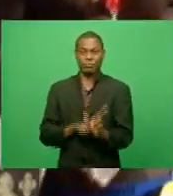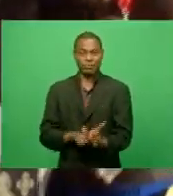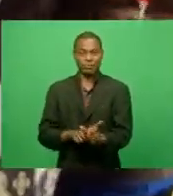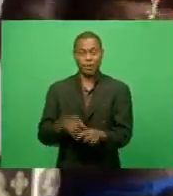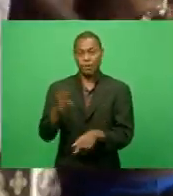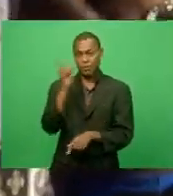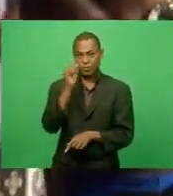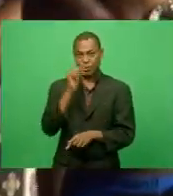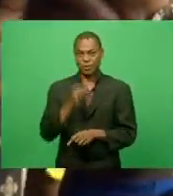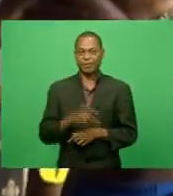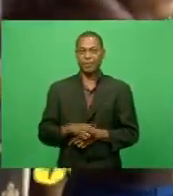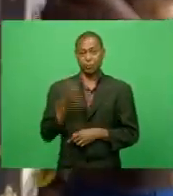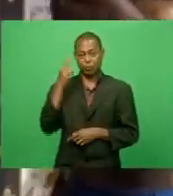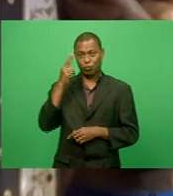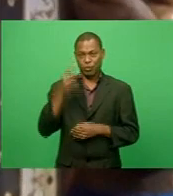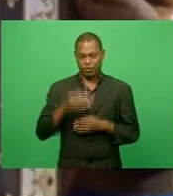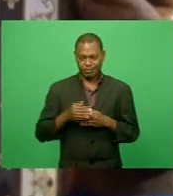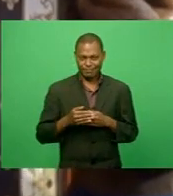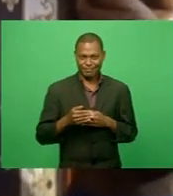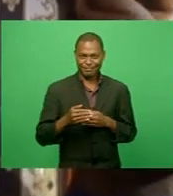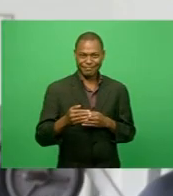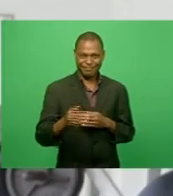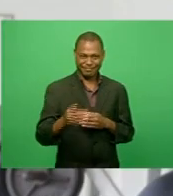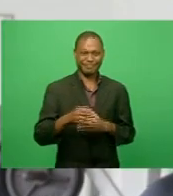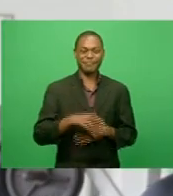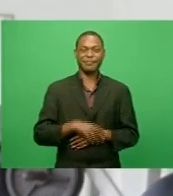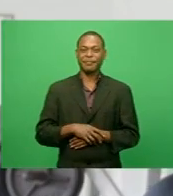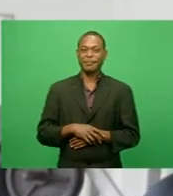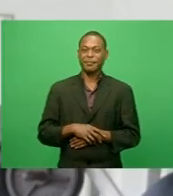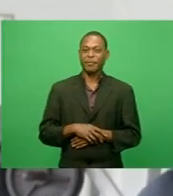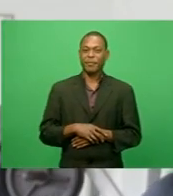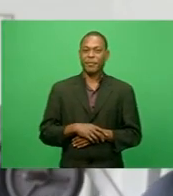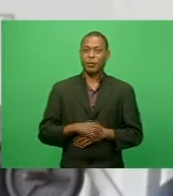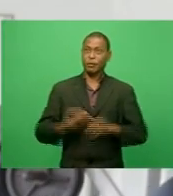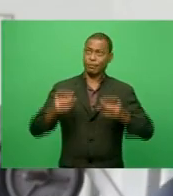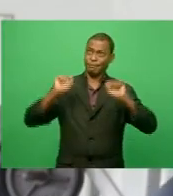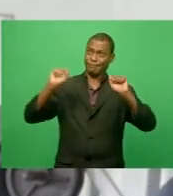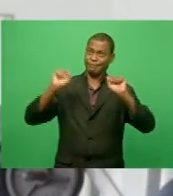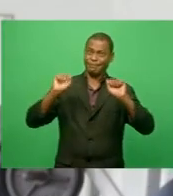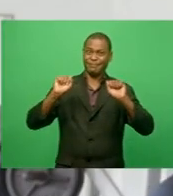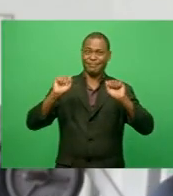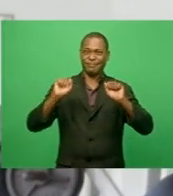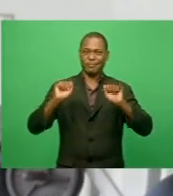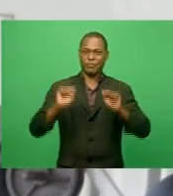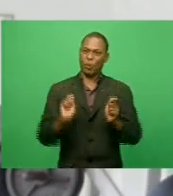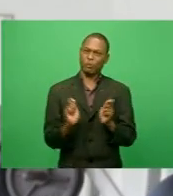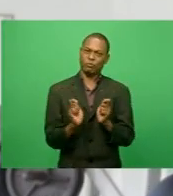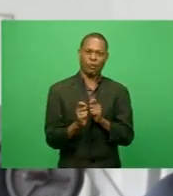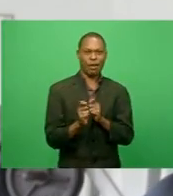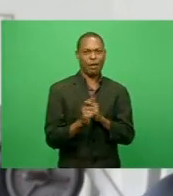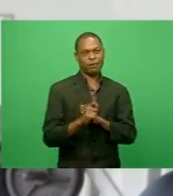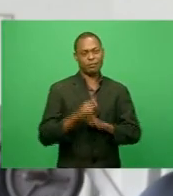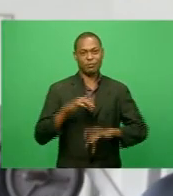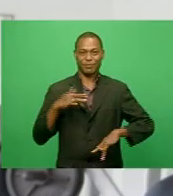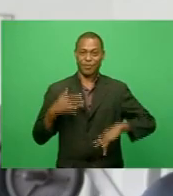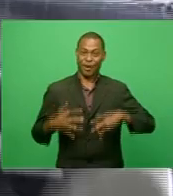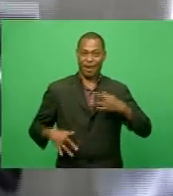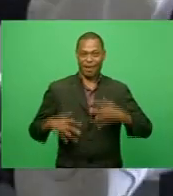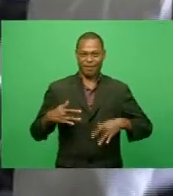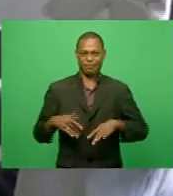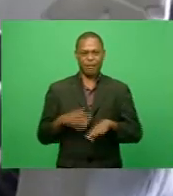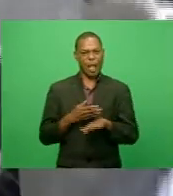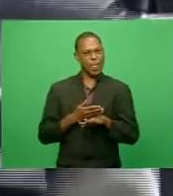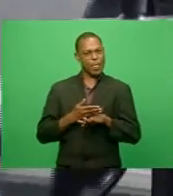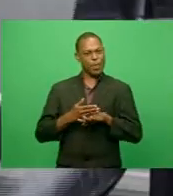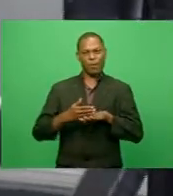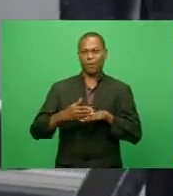dreams, whatever it may be. I sort of clicked with bodybuilding, and bodybuilding sort of changed my whole life. From the inside out, made me a new person, a better